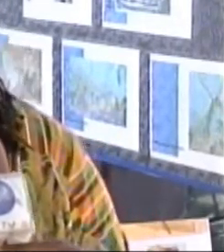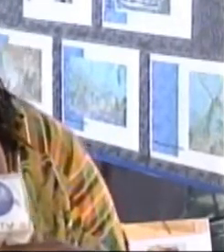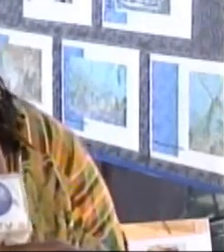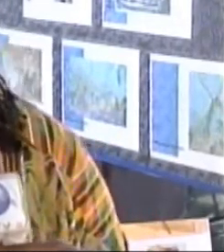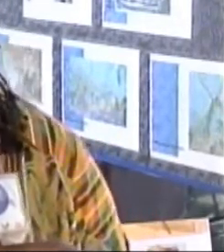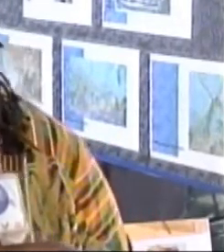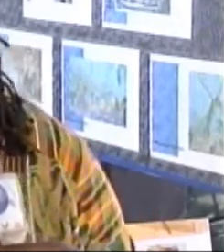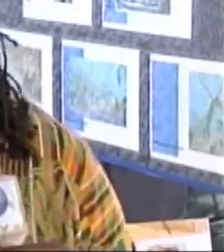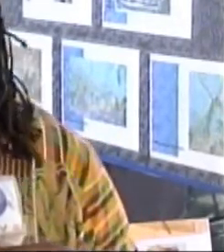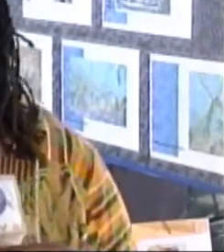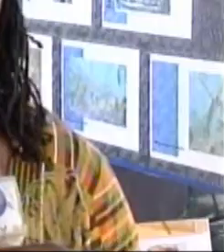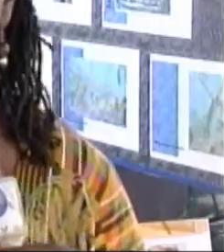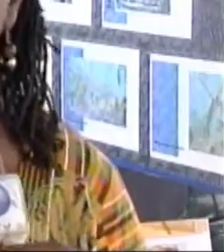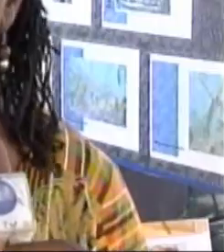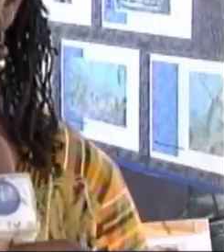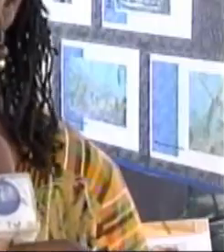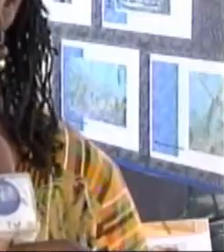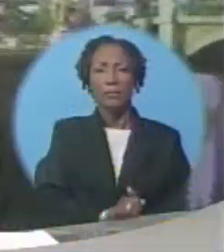have history in the community.